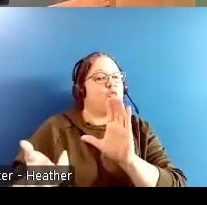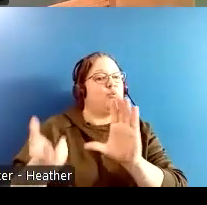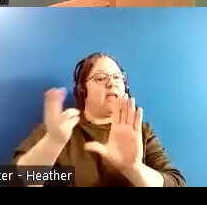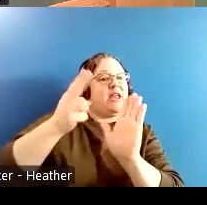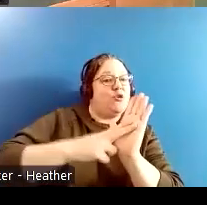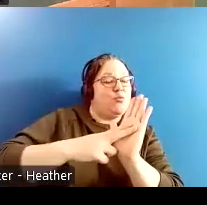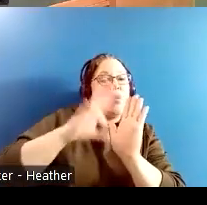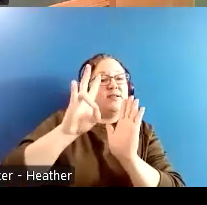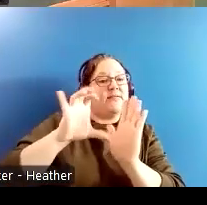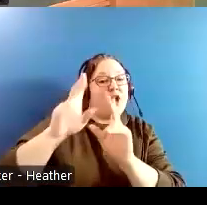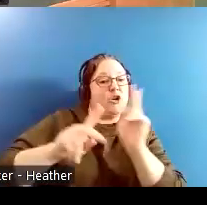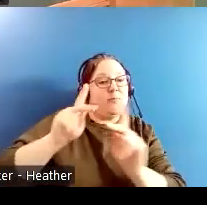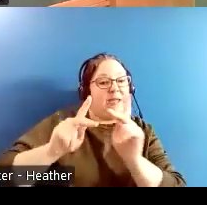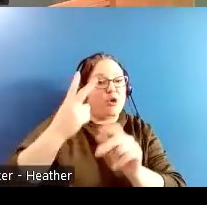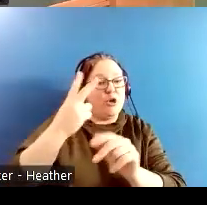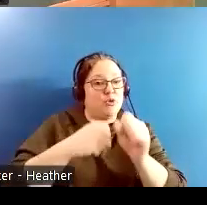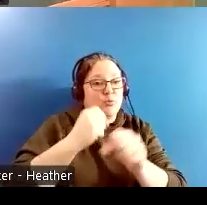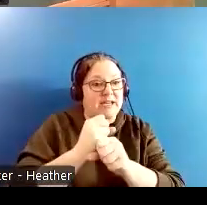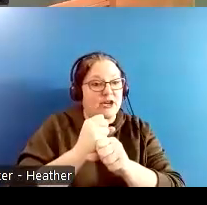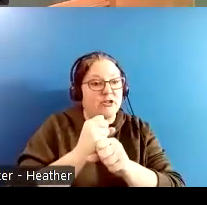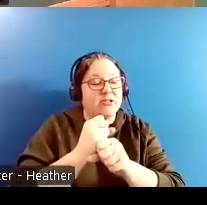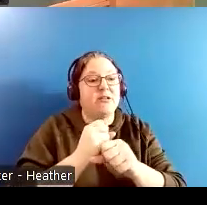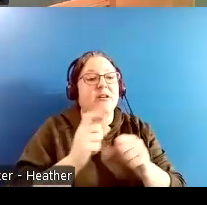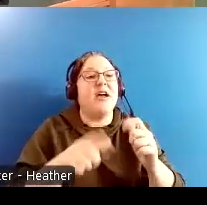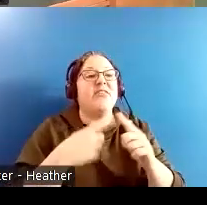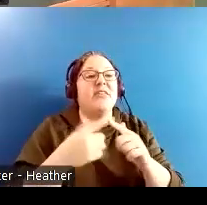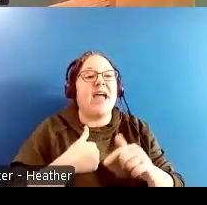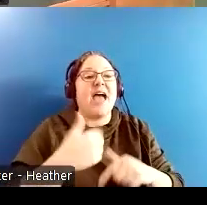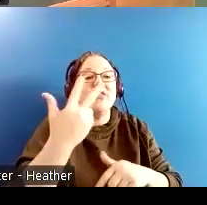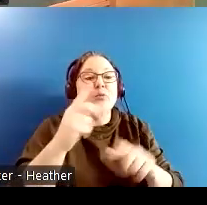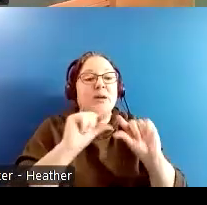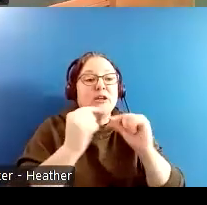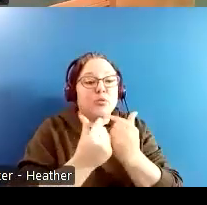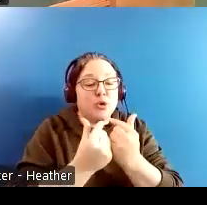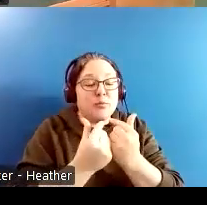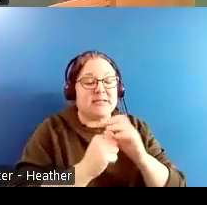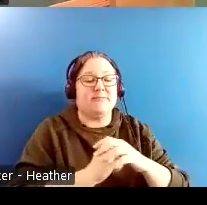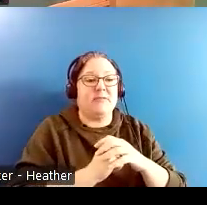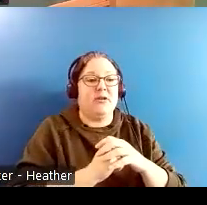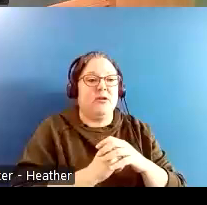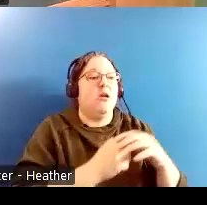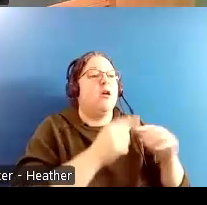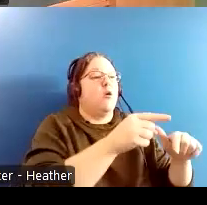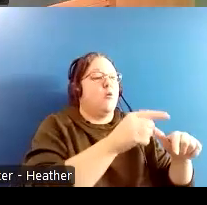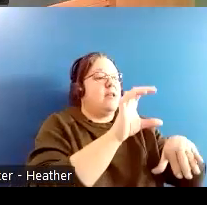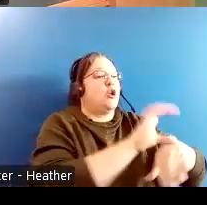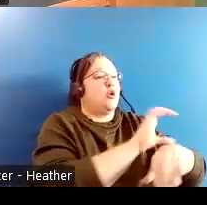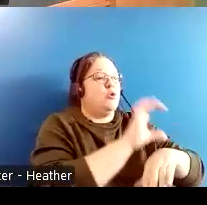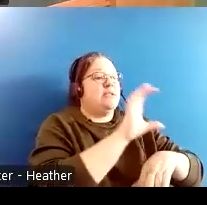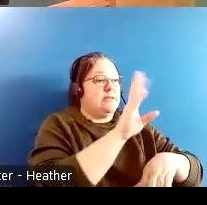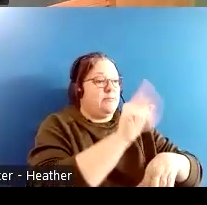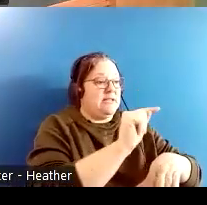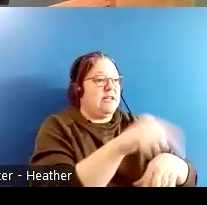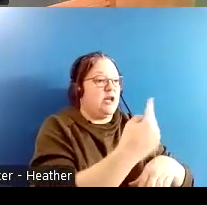about 2 years. And then they were randomized to 3 groups. One was the computerized CBT group alone,